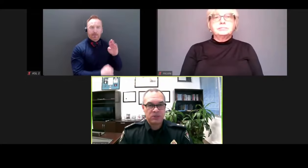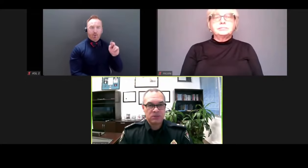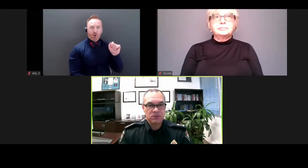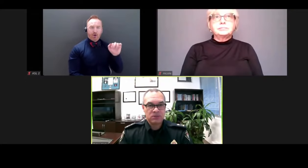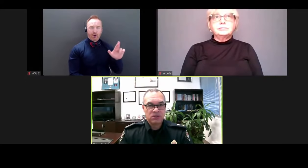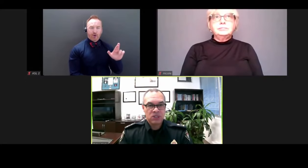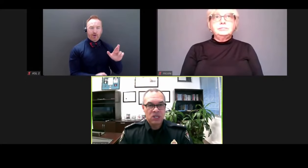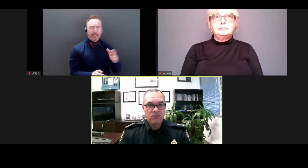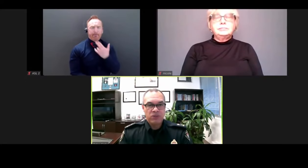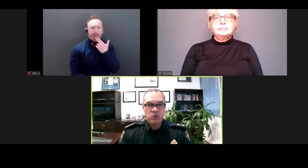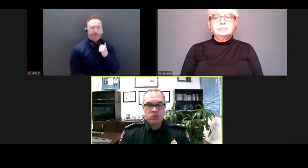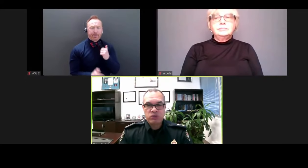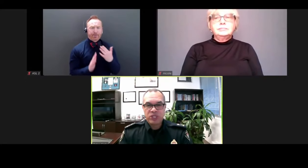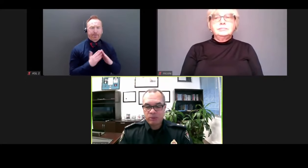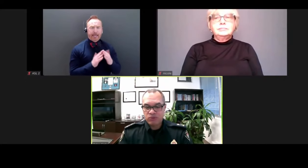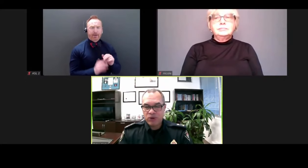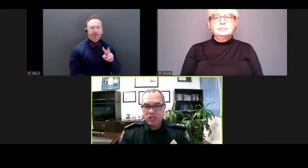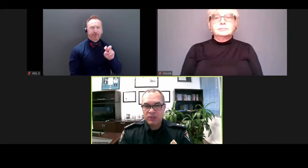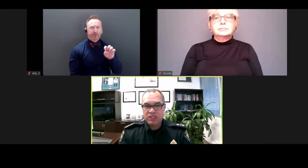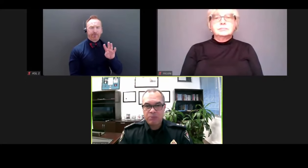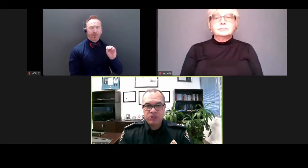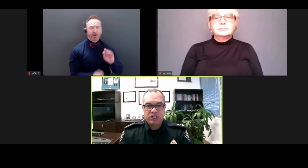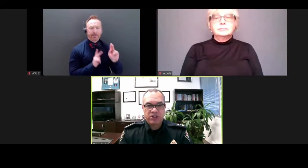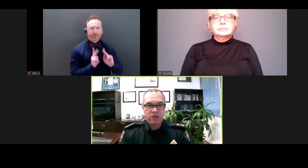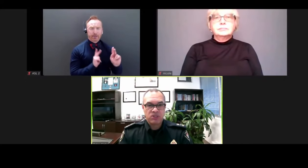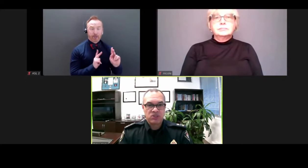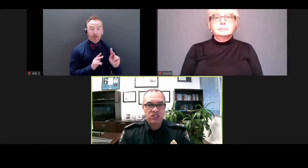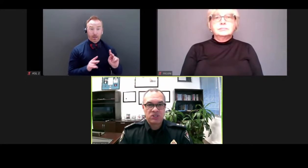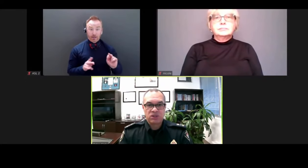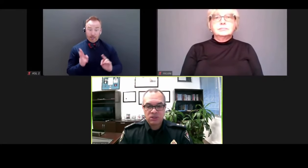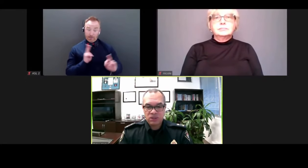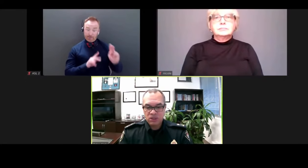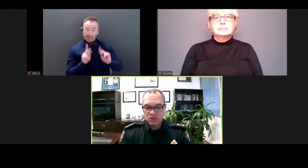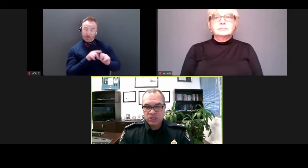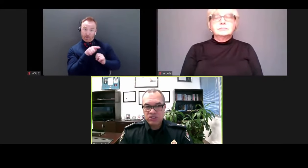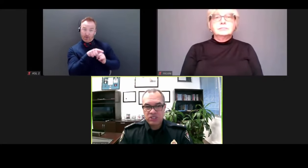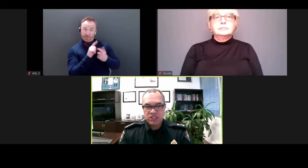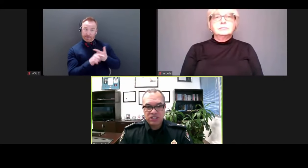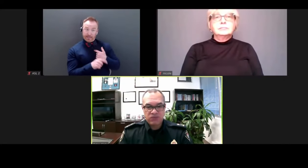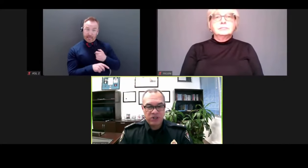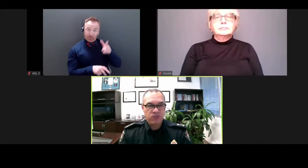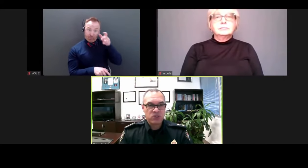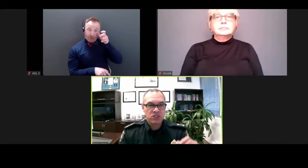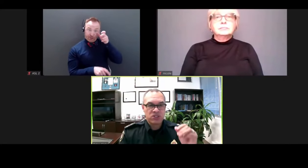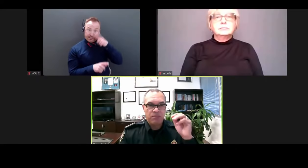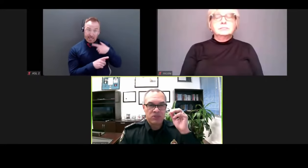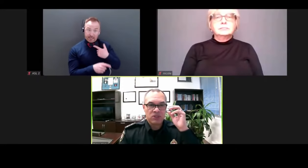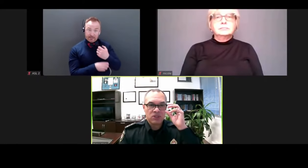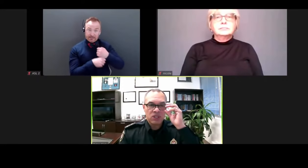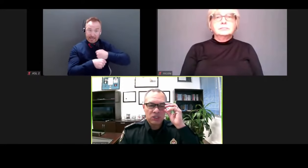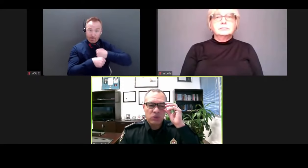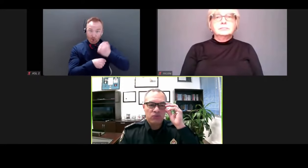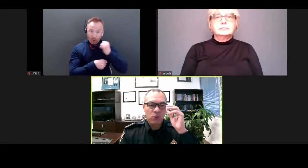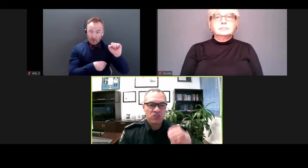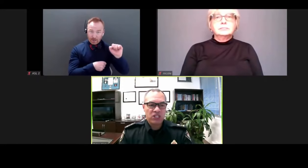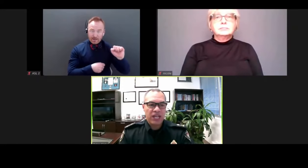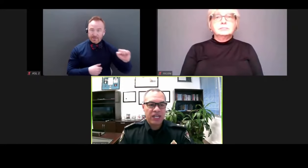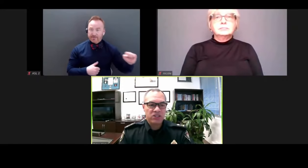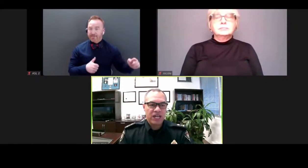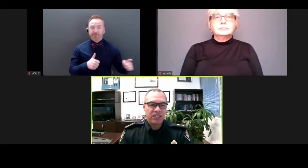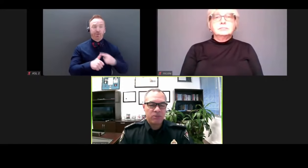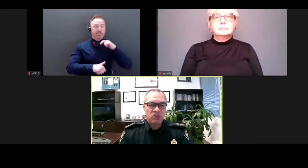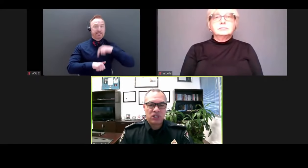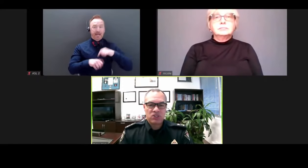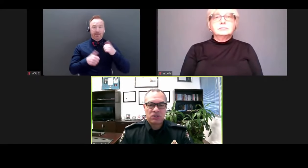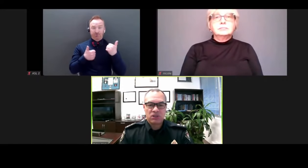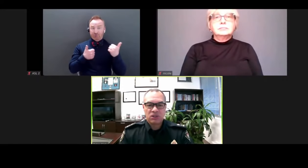people. For those of you that have been following that particular demonstration, you can see that the very first attempt to enforce an end to